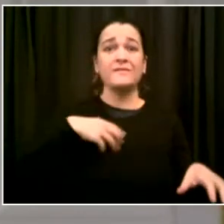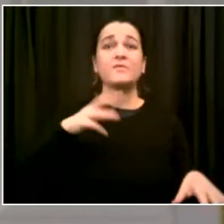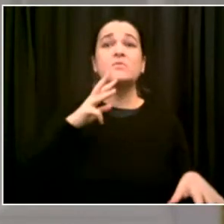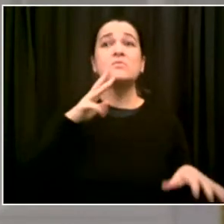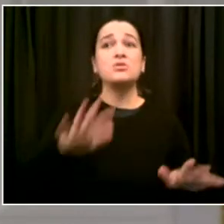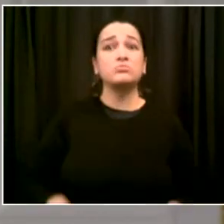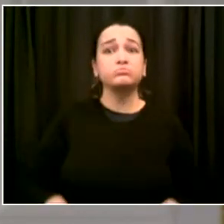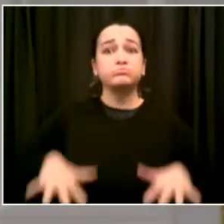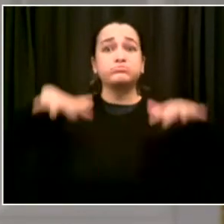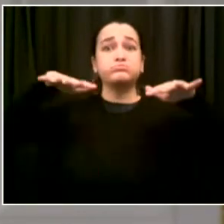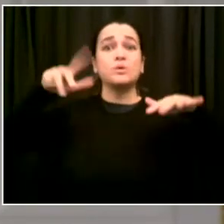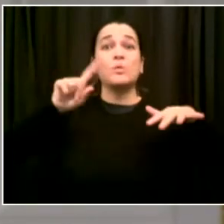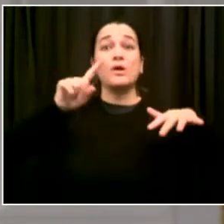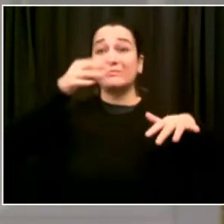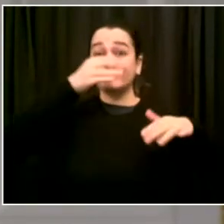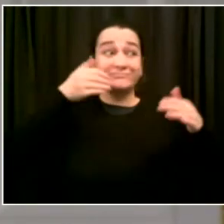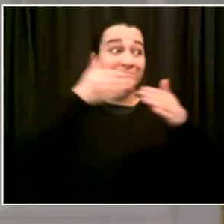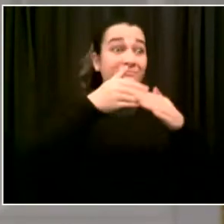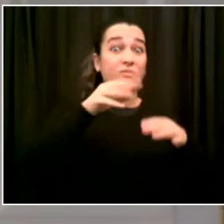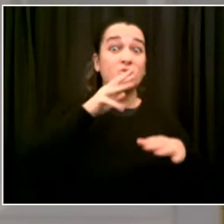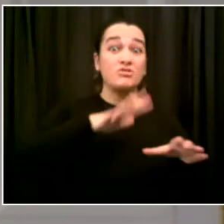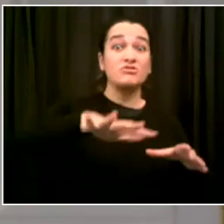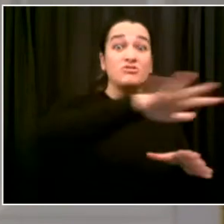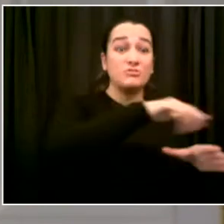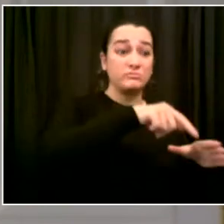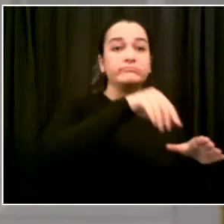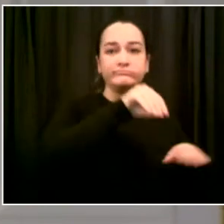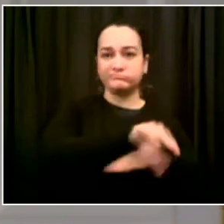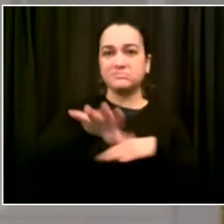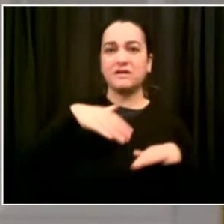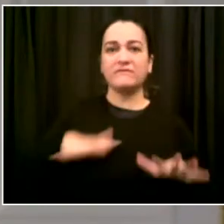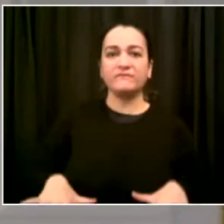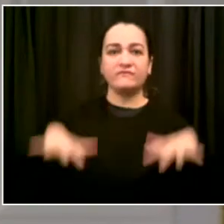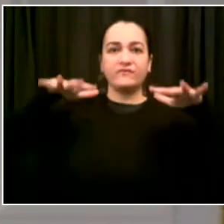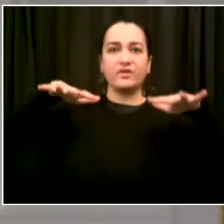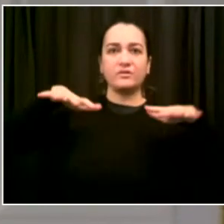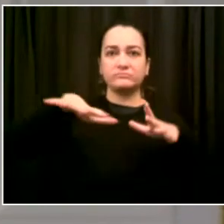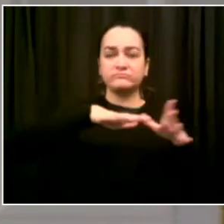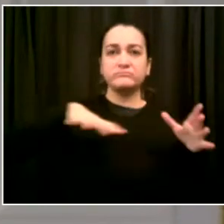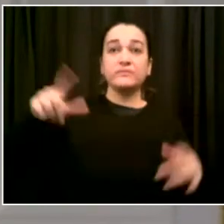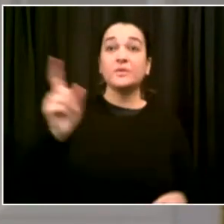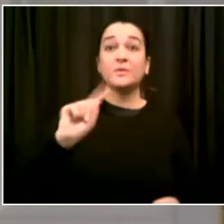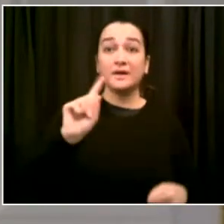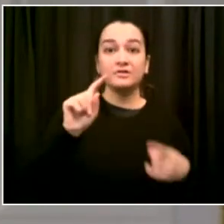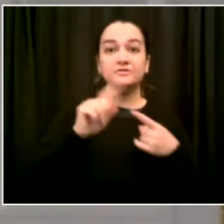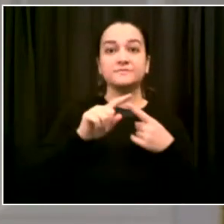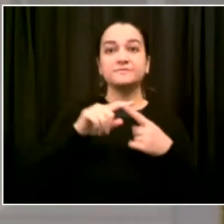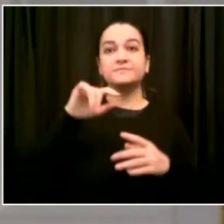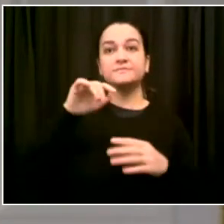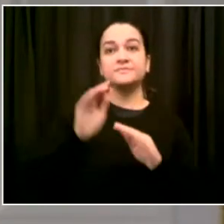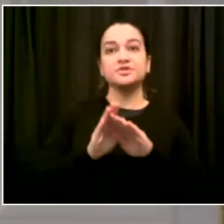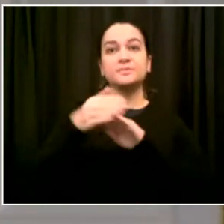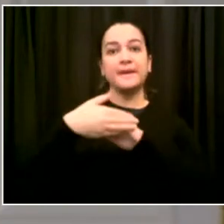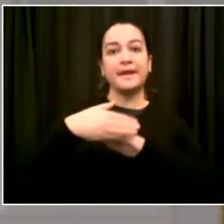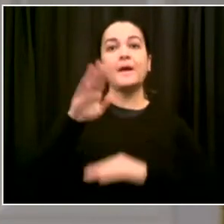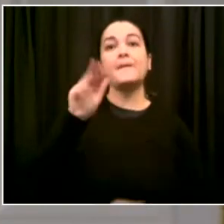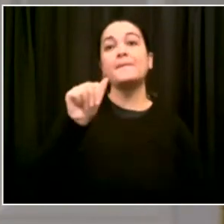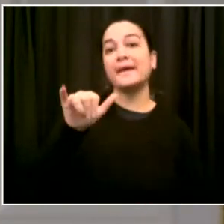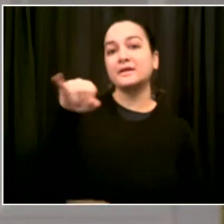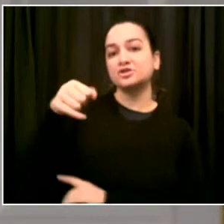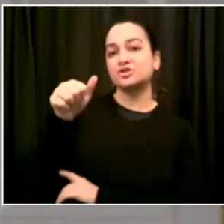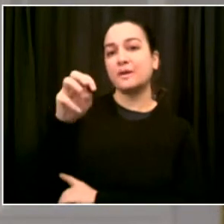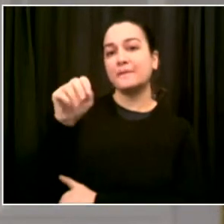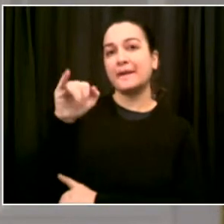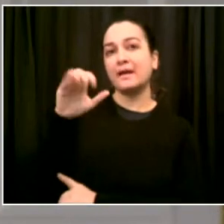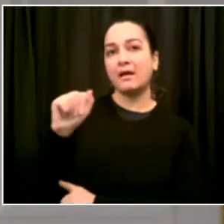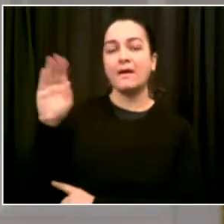a.m. tomorrow. The areas around Jamaica Bay, to include Howard Beach, Hamilton Beach, Broad Channel, and the Rockaways, could